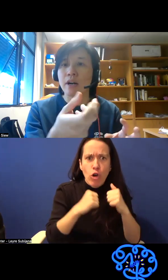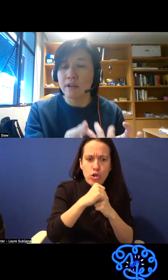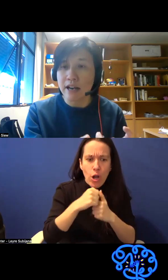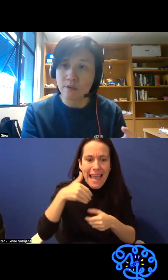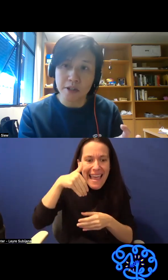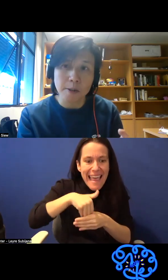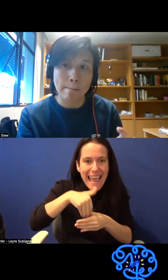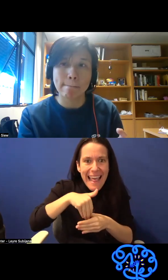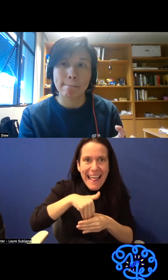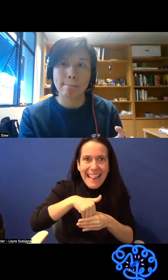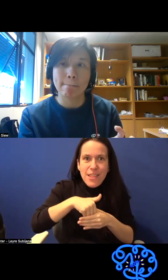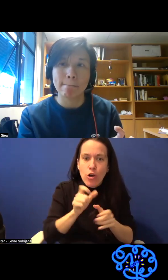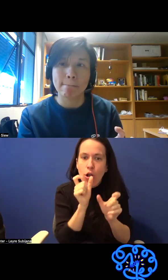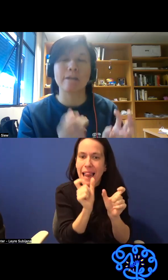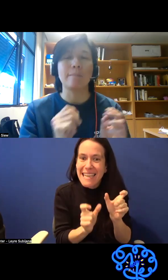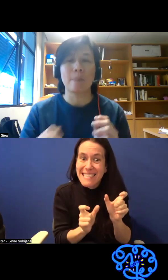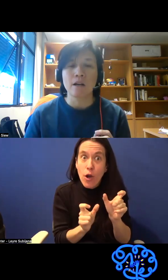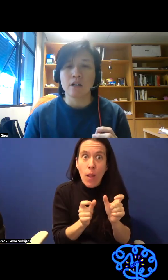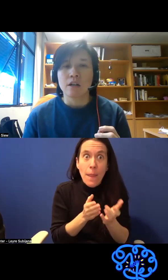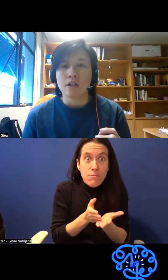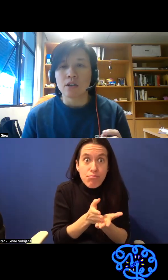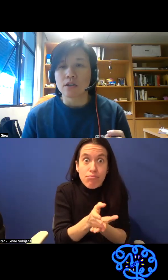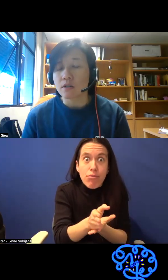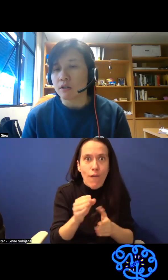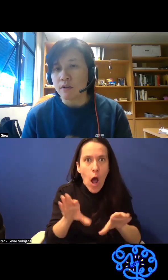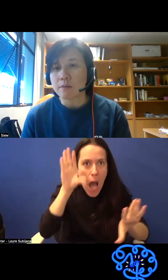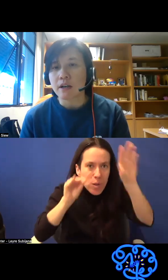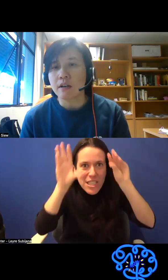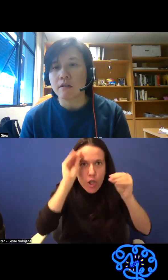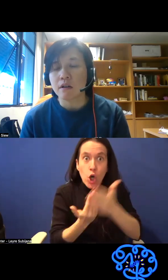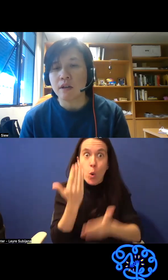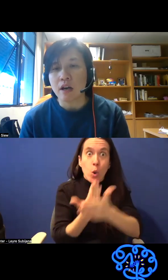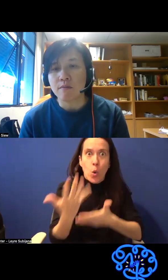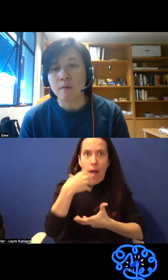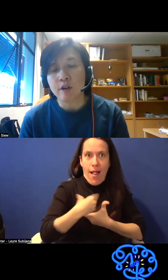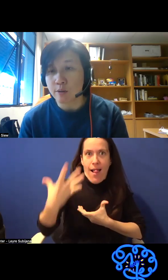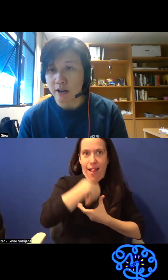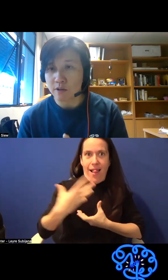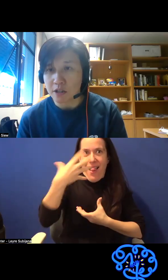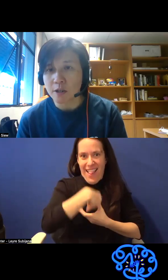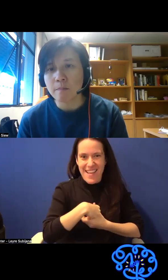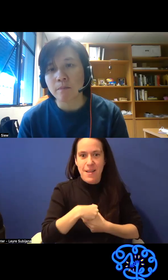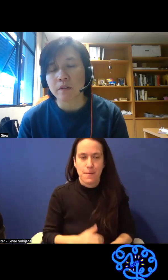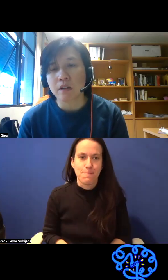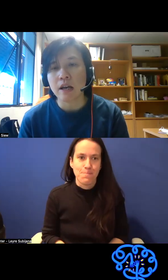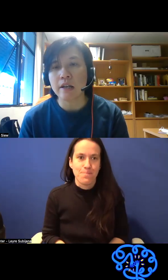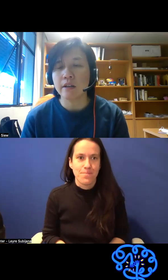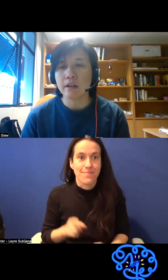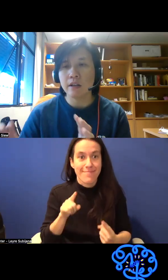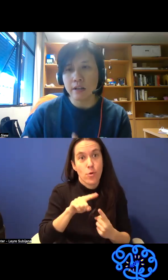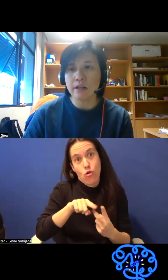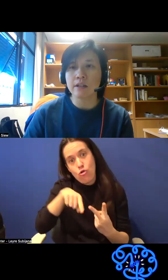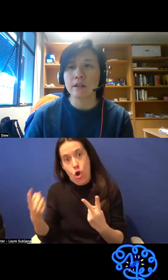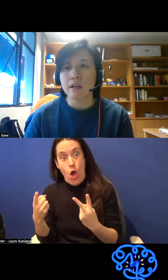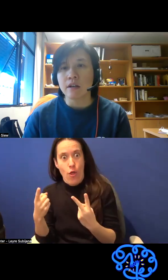is driving acquisition. Okay. So on the flip side, we have preferential acquisition. And